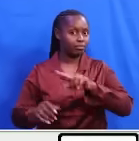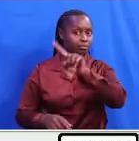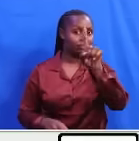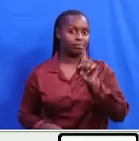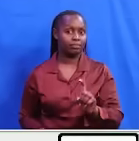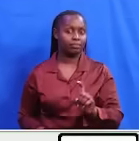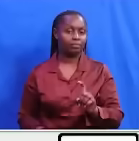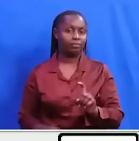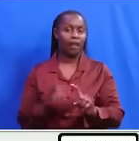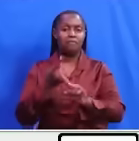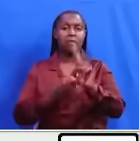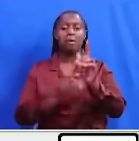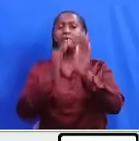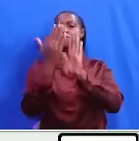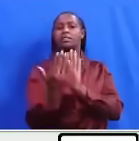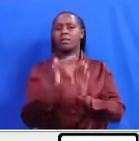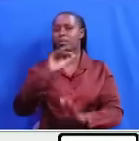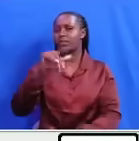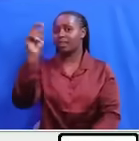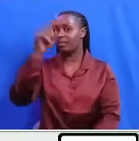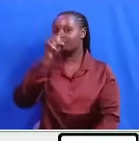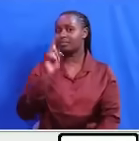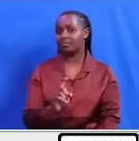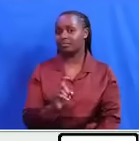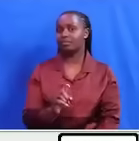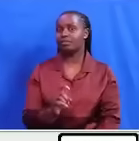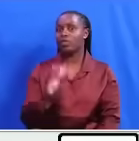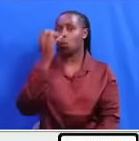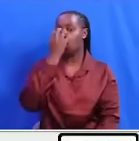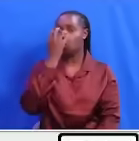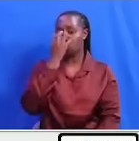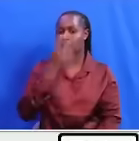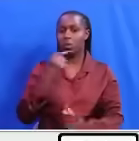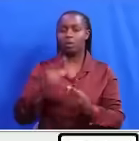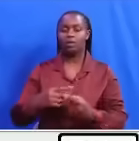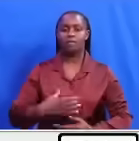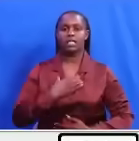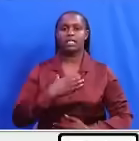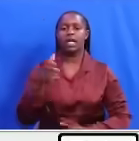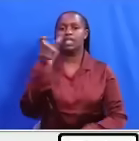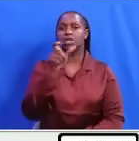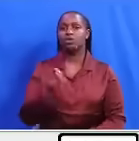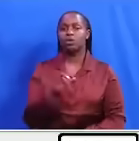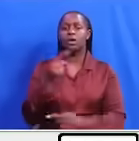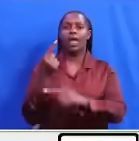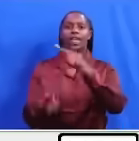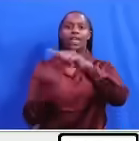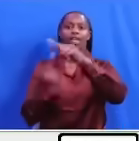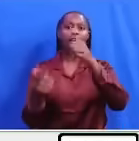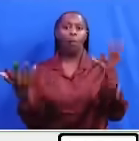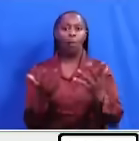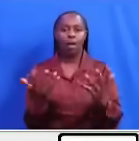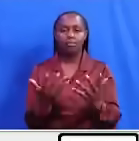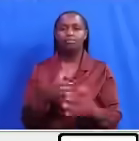from facing Mount Kenya? President William Ruto hinted at making more visits to the region in the coming year, where already Deputy